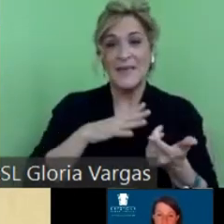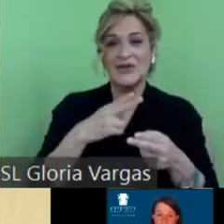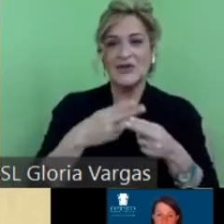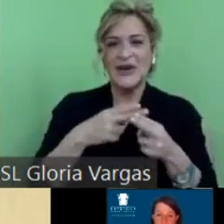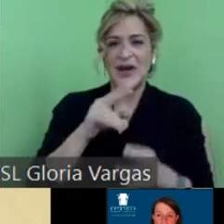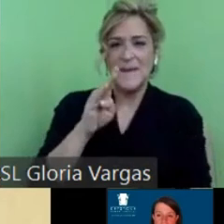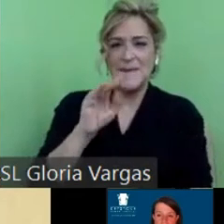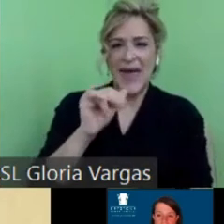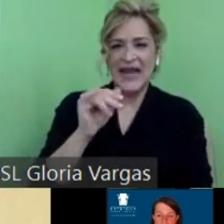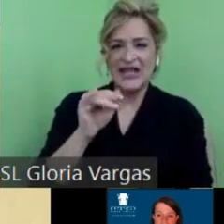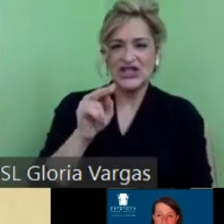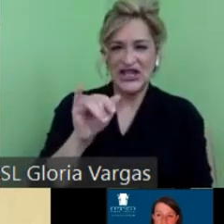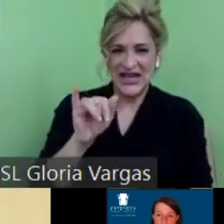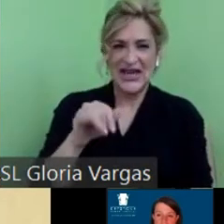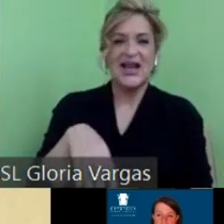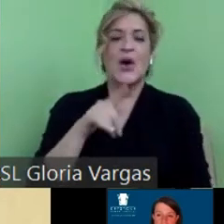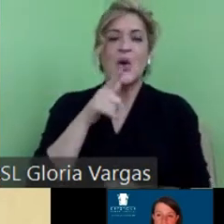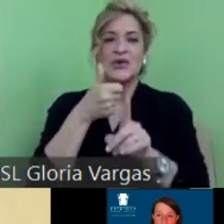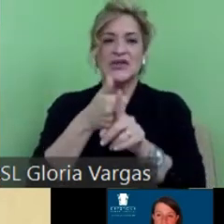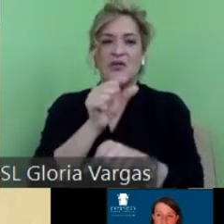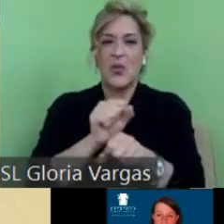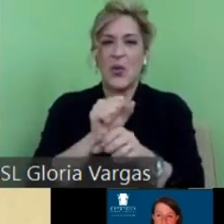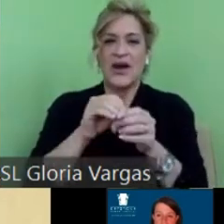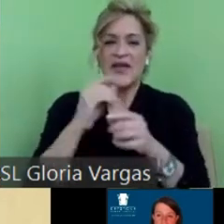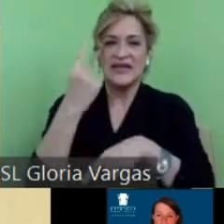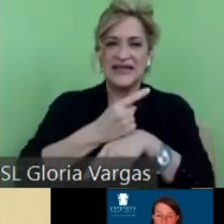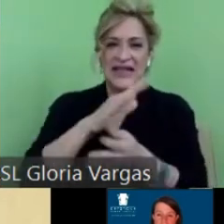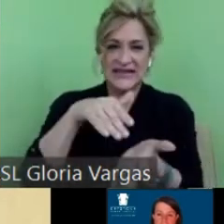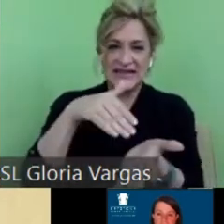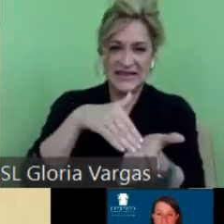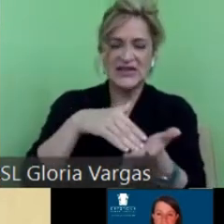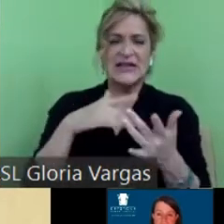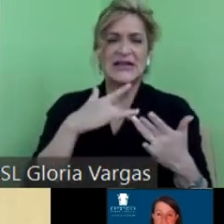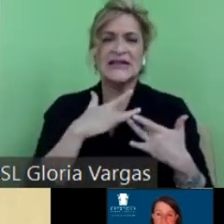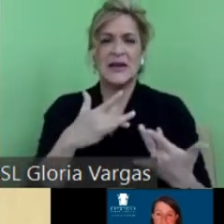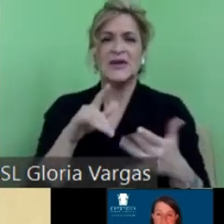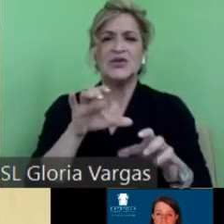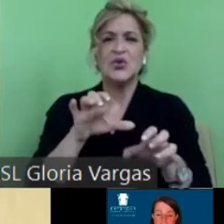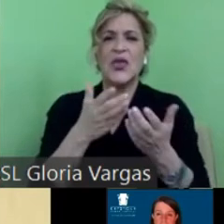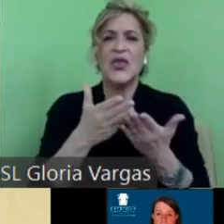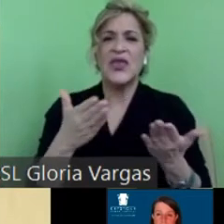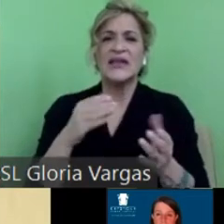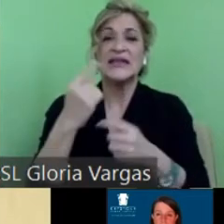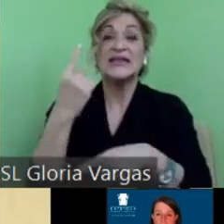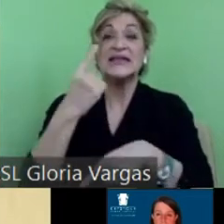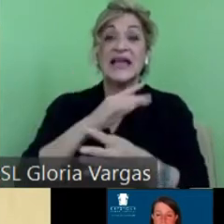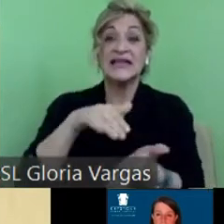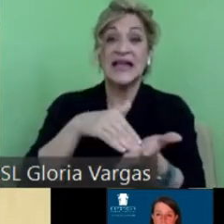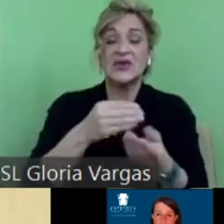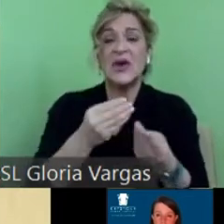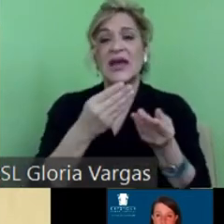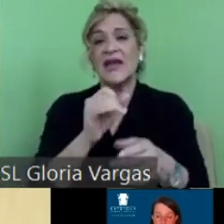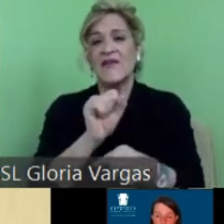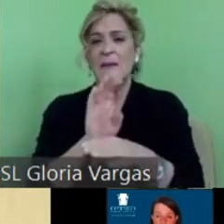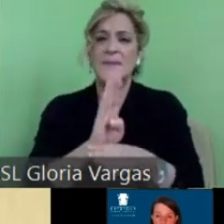for years in a day center, doing things typical of day centers to keep him occupied, that, however, never gave him a